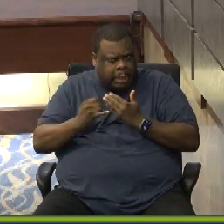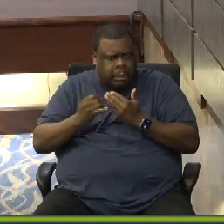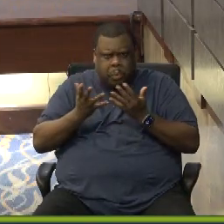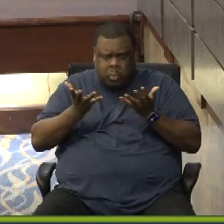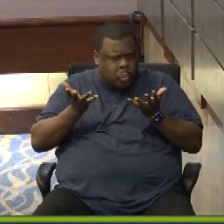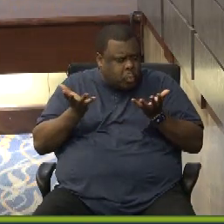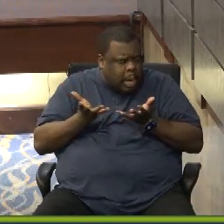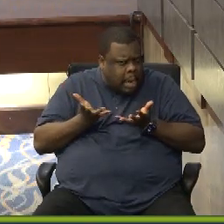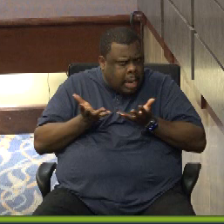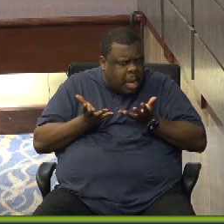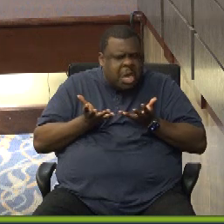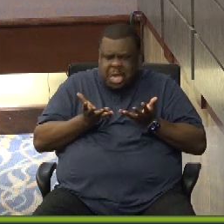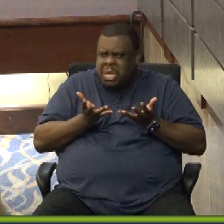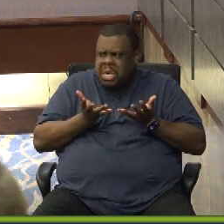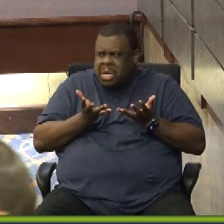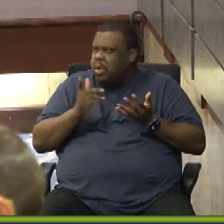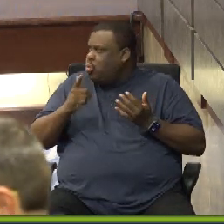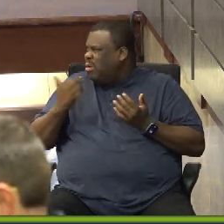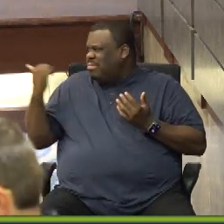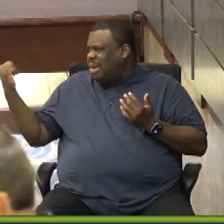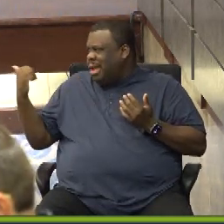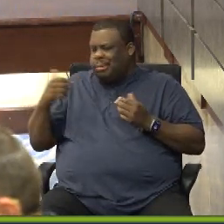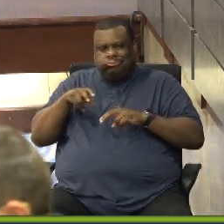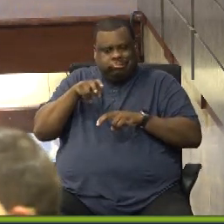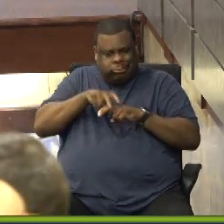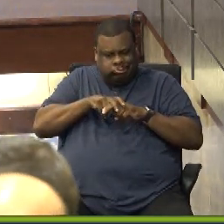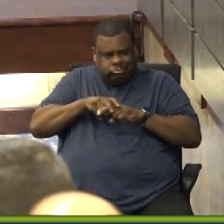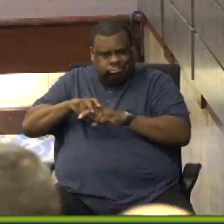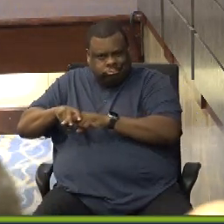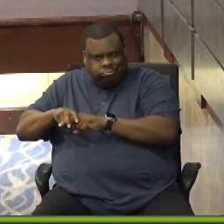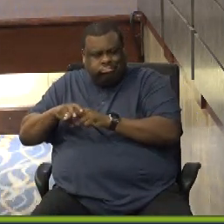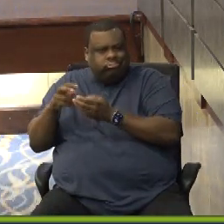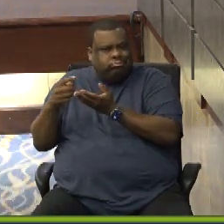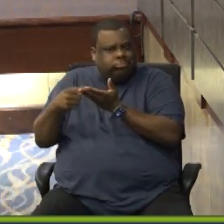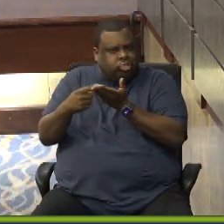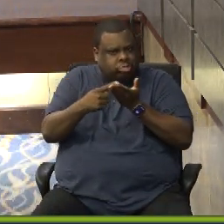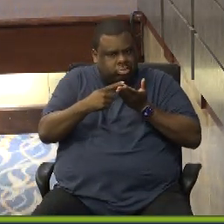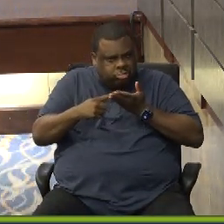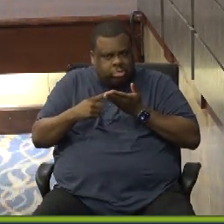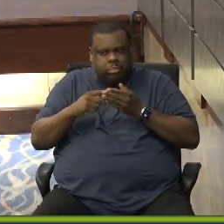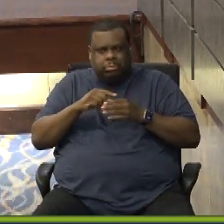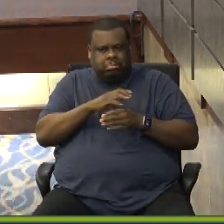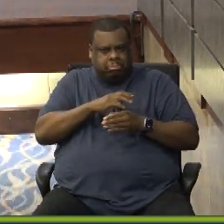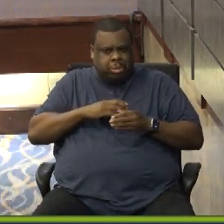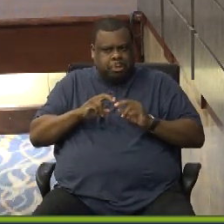Loyal Casper are here, and Monica will introduce this work session.